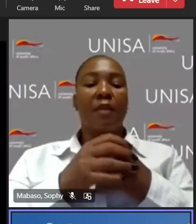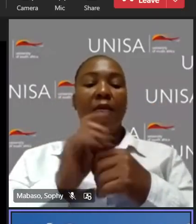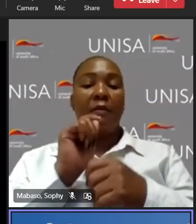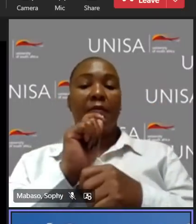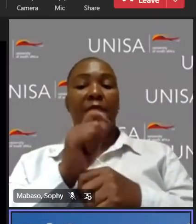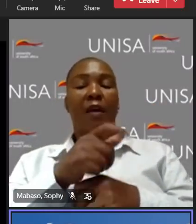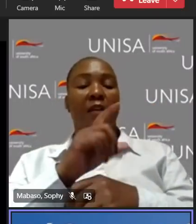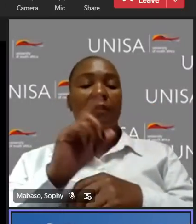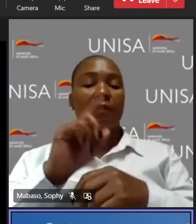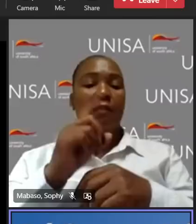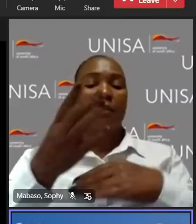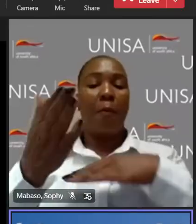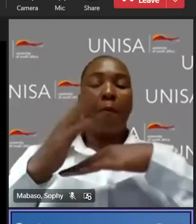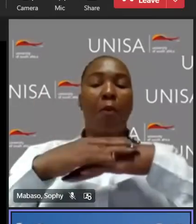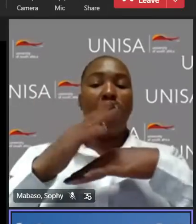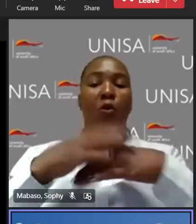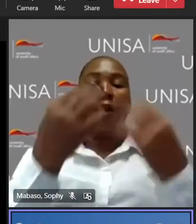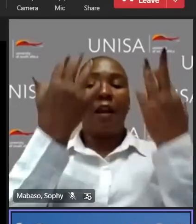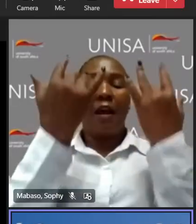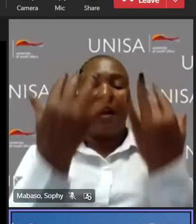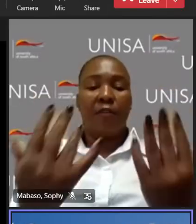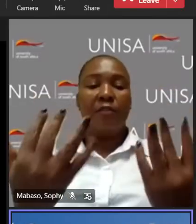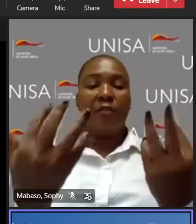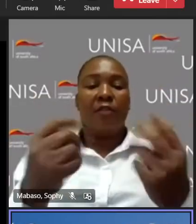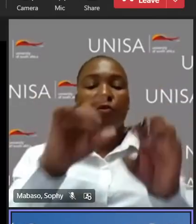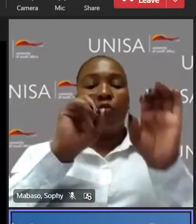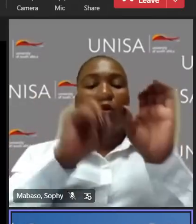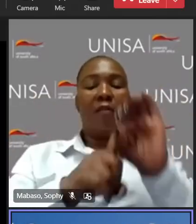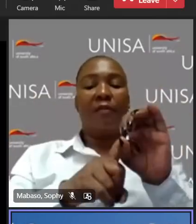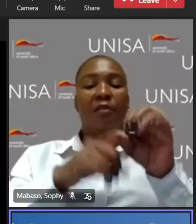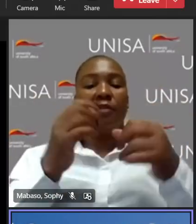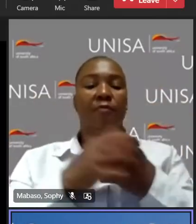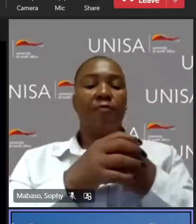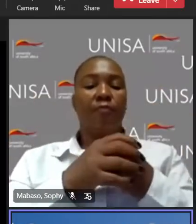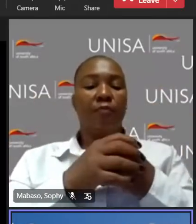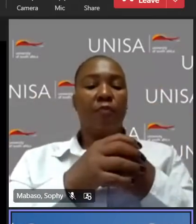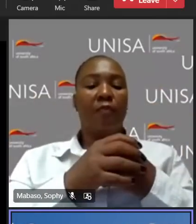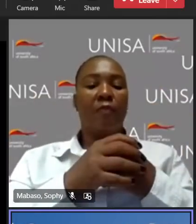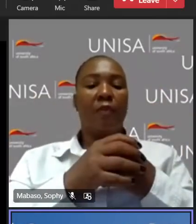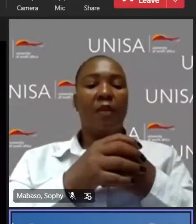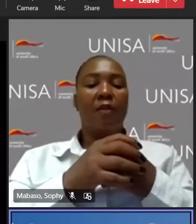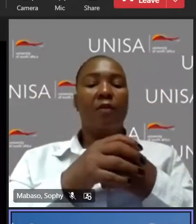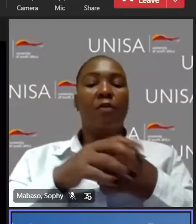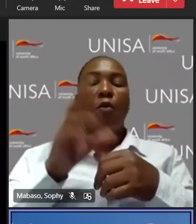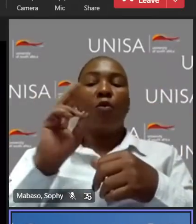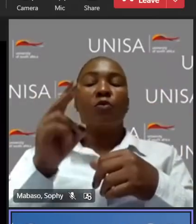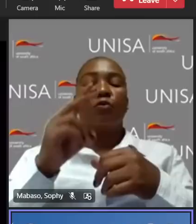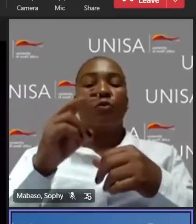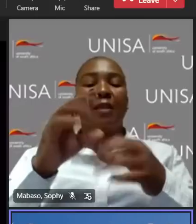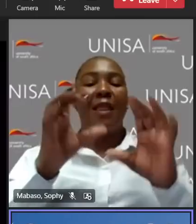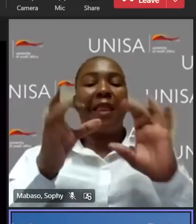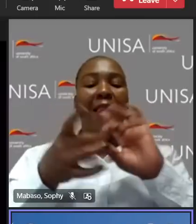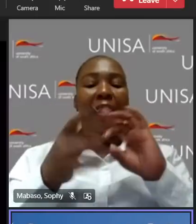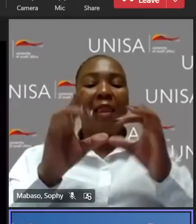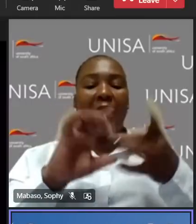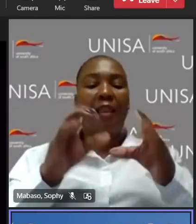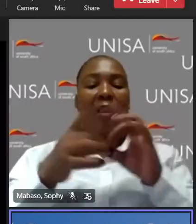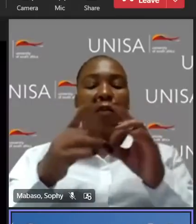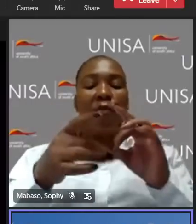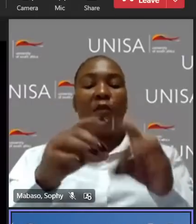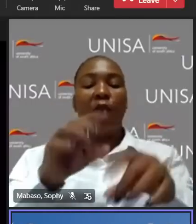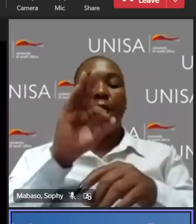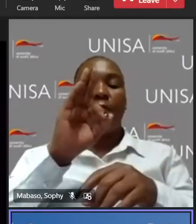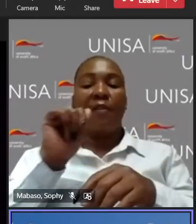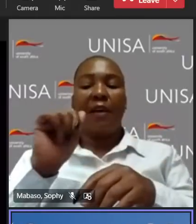more on the finance and the accounting qualification. And there is also a link for FACET, which